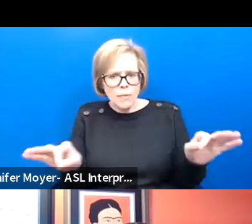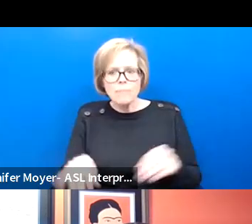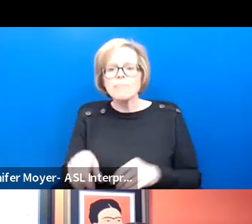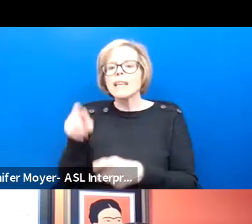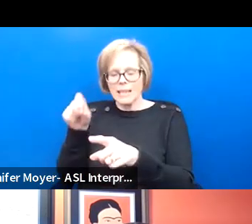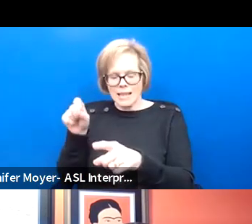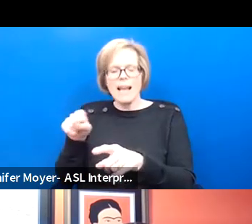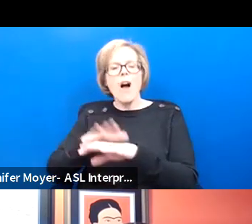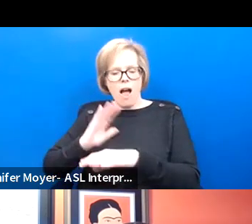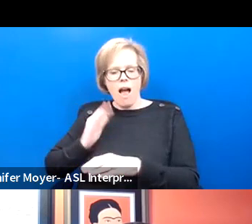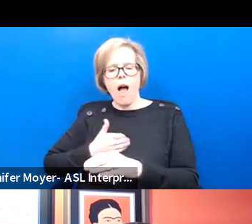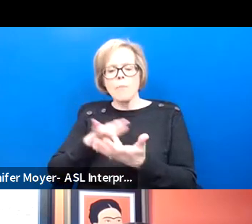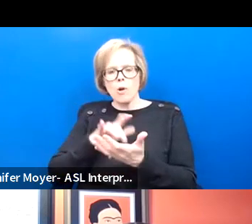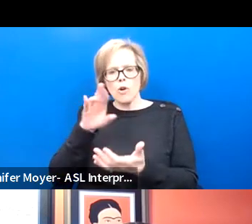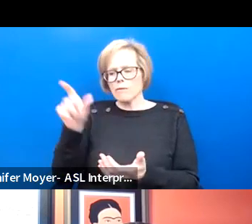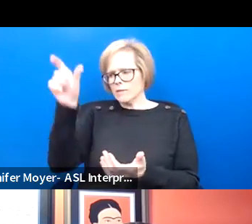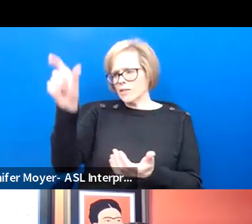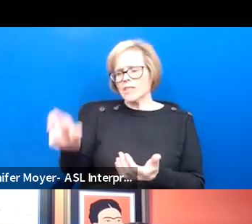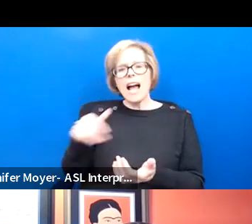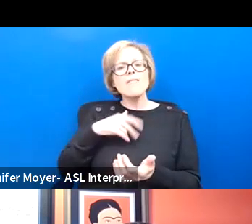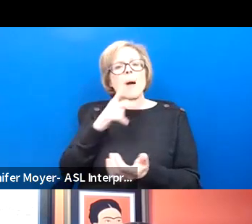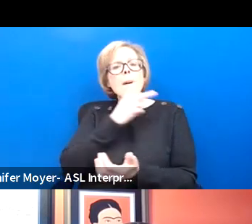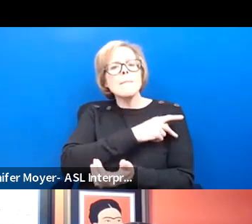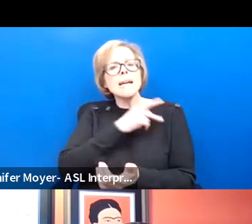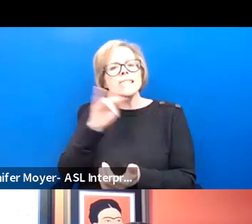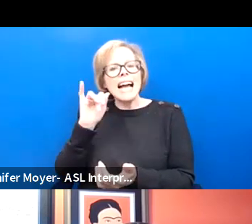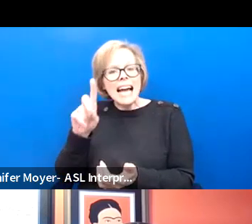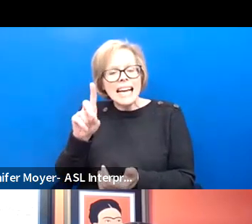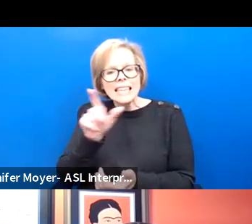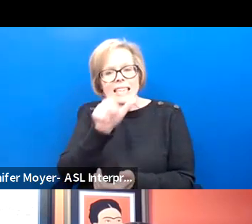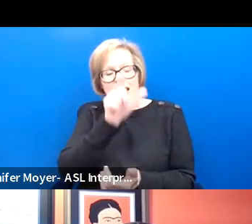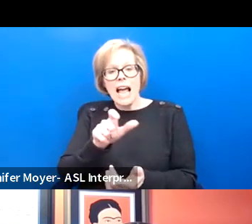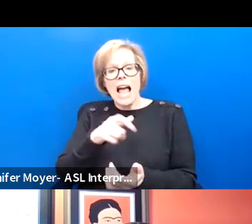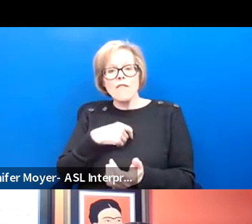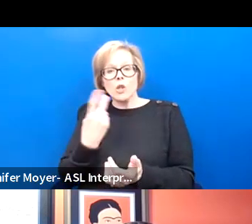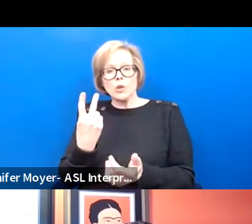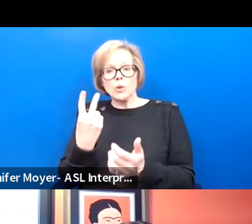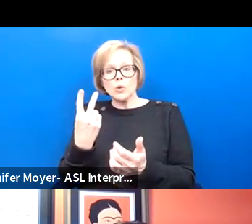on the panel that has the patient's identification, there are 2